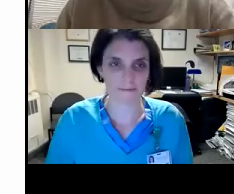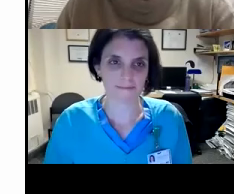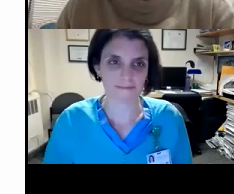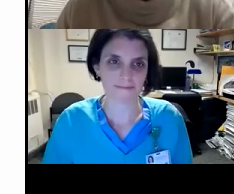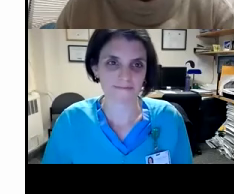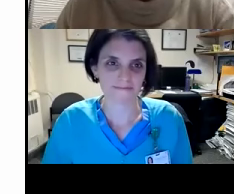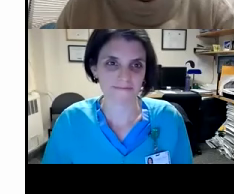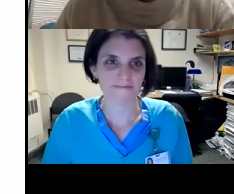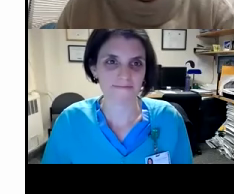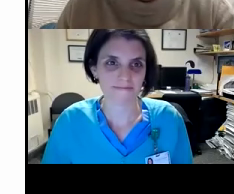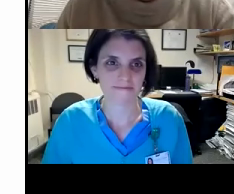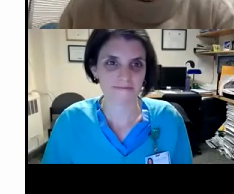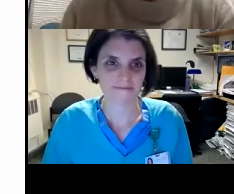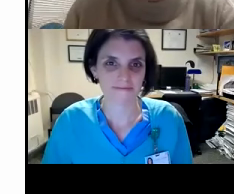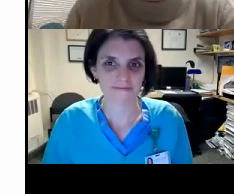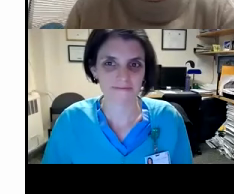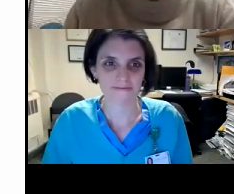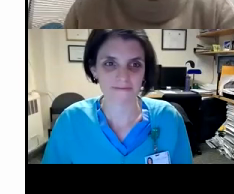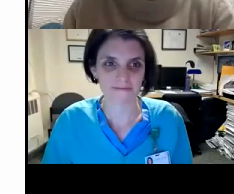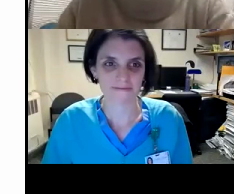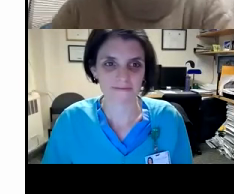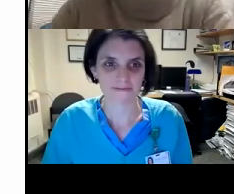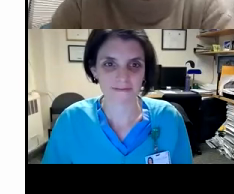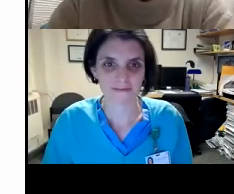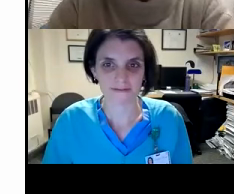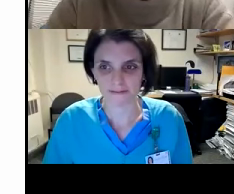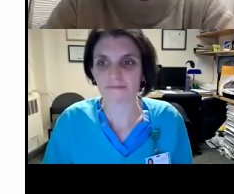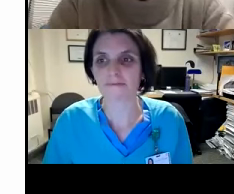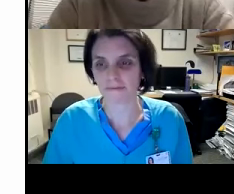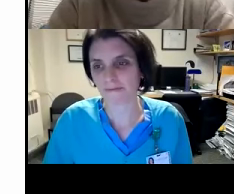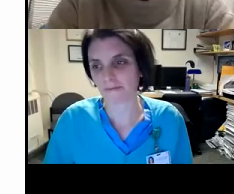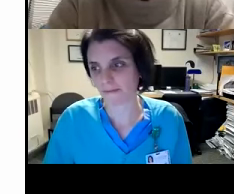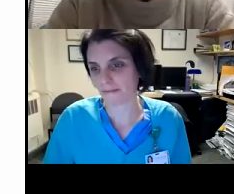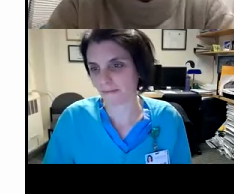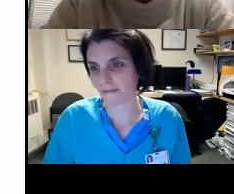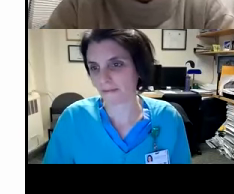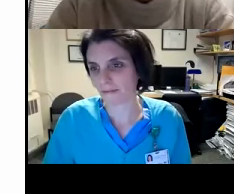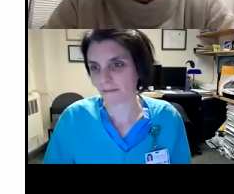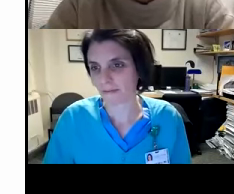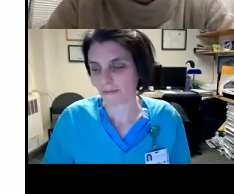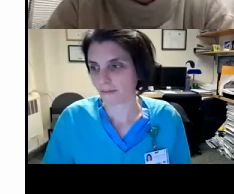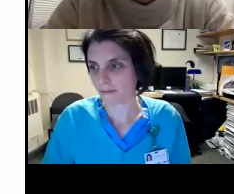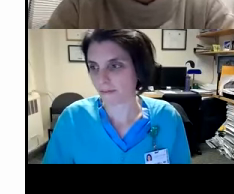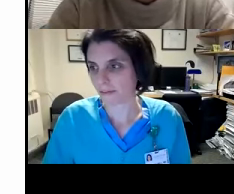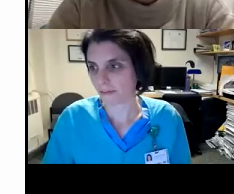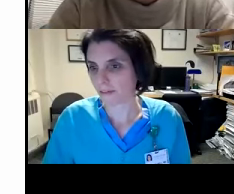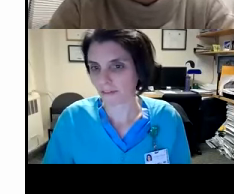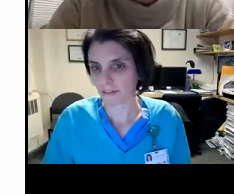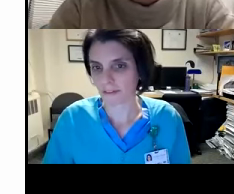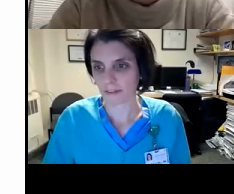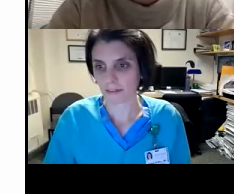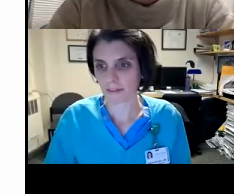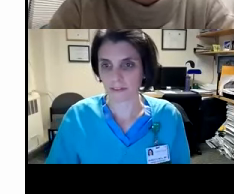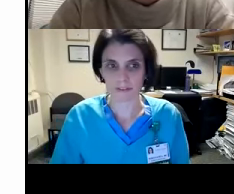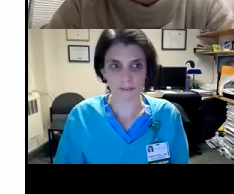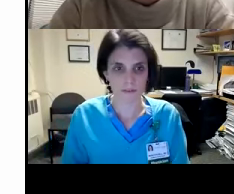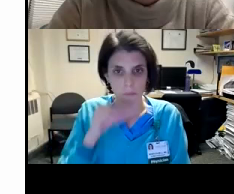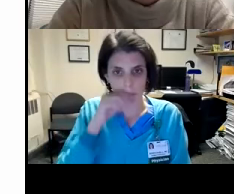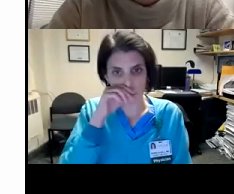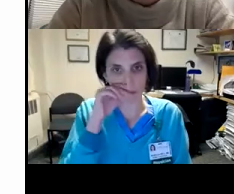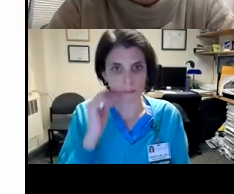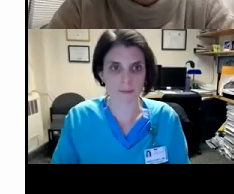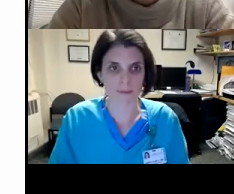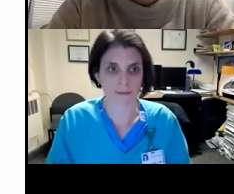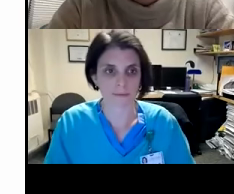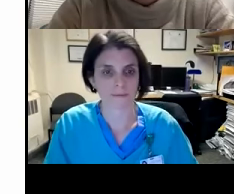Okay, I hope you can go back to seeing the screen now. But the most common things that we've been answering